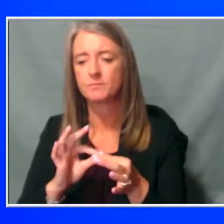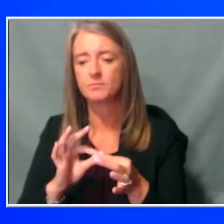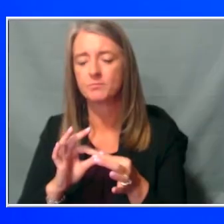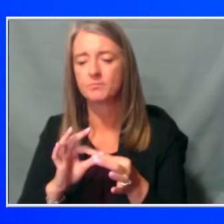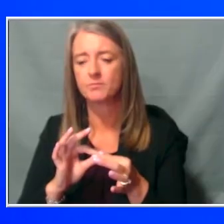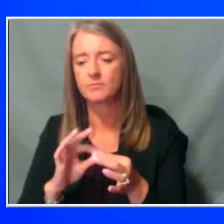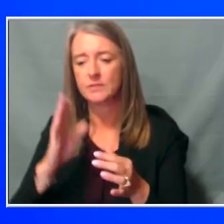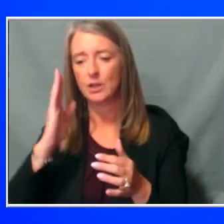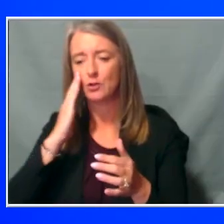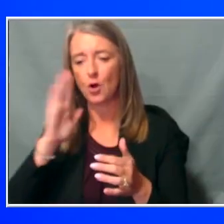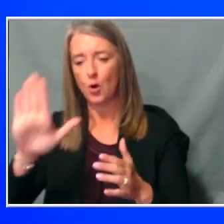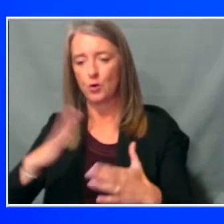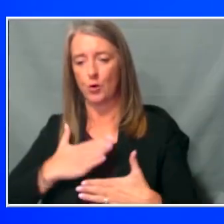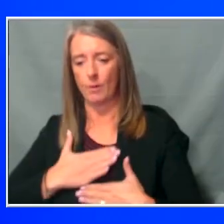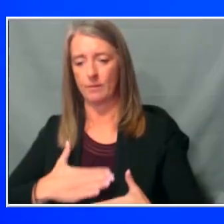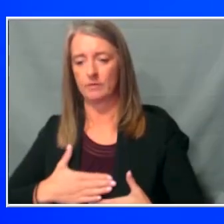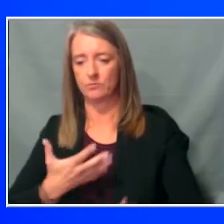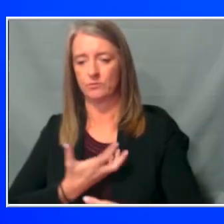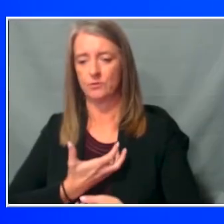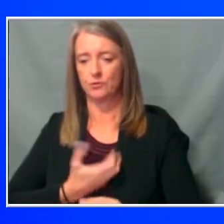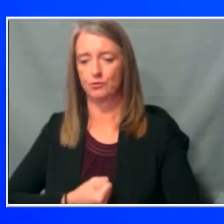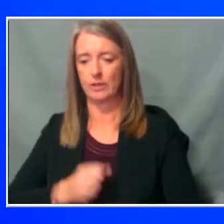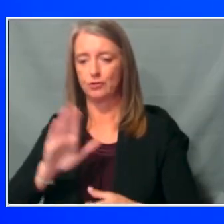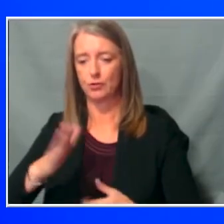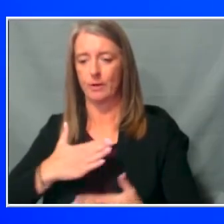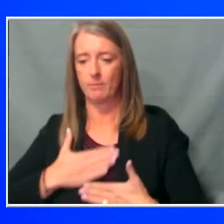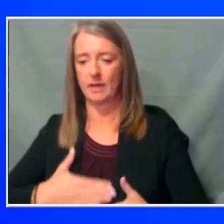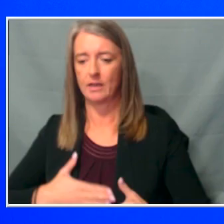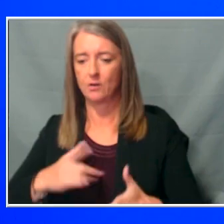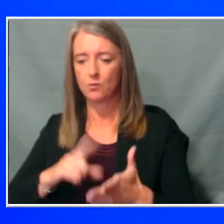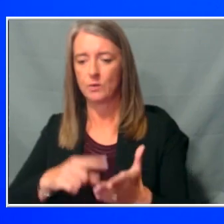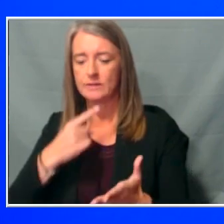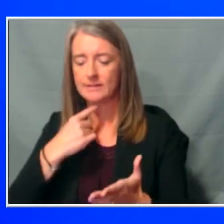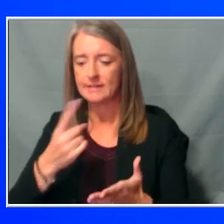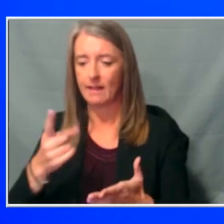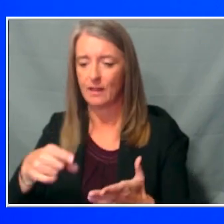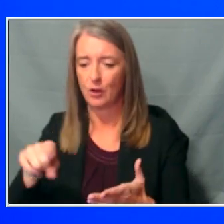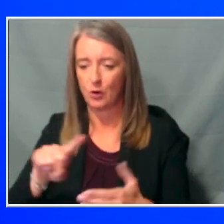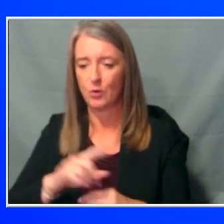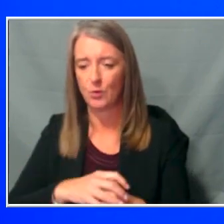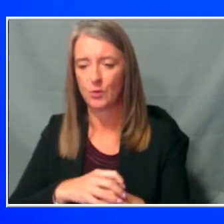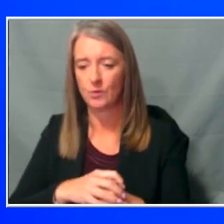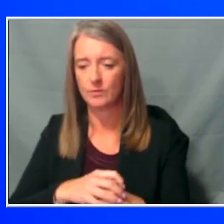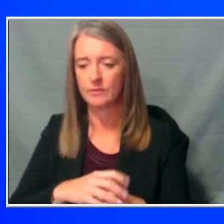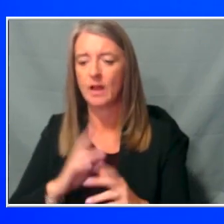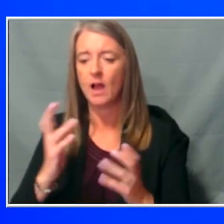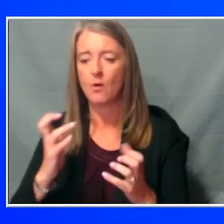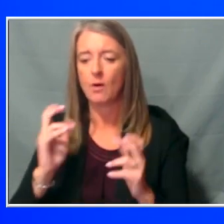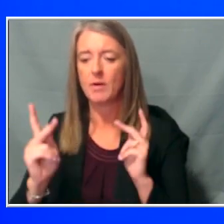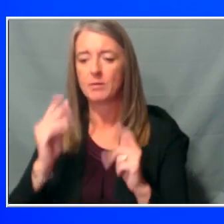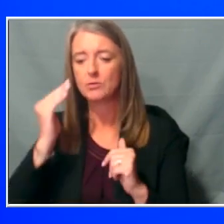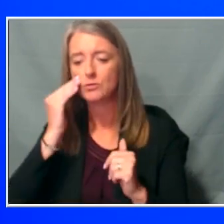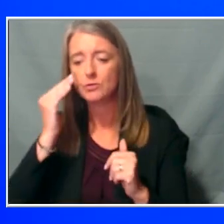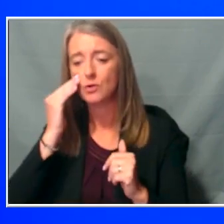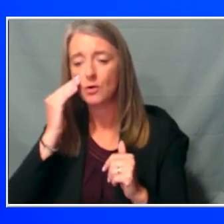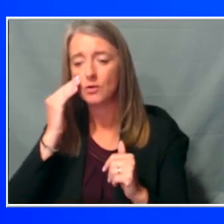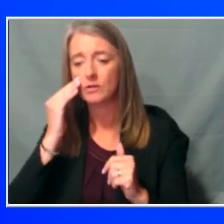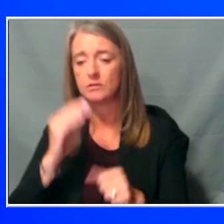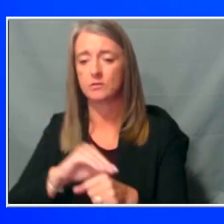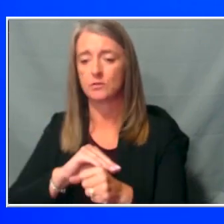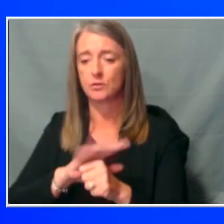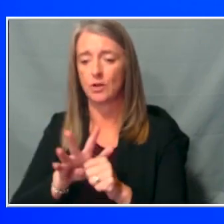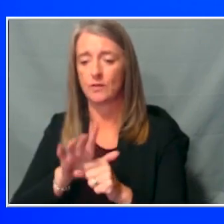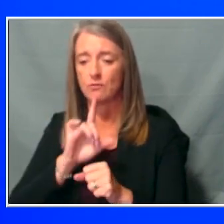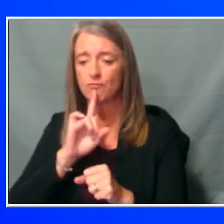your body and trust your body and what it's telling you. I want people to know that COVID was real.